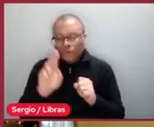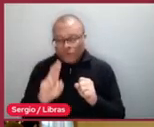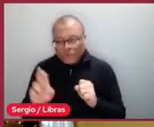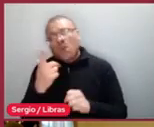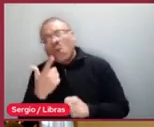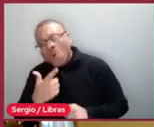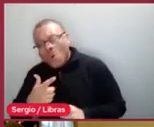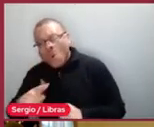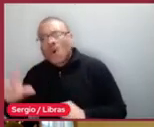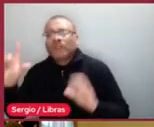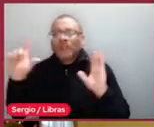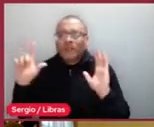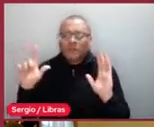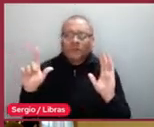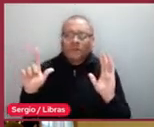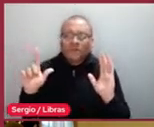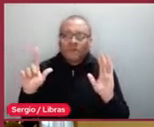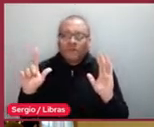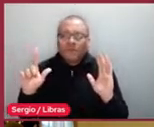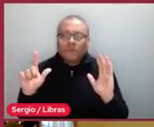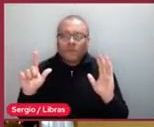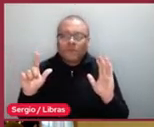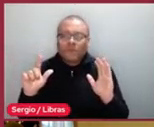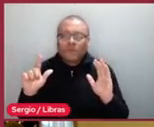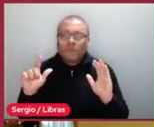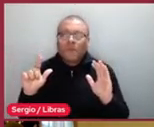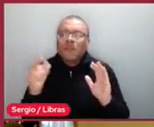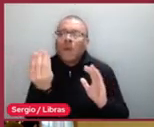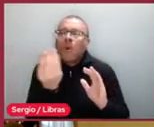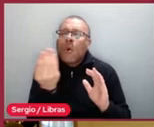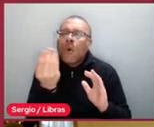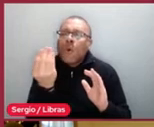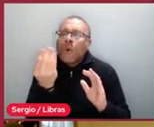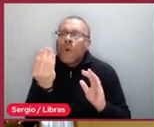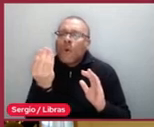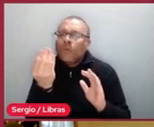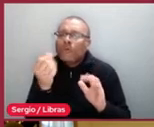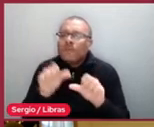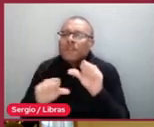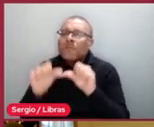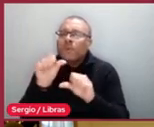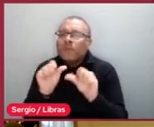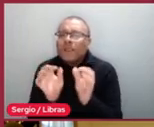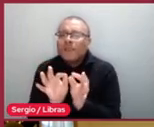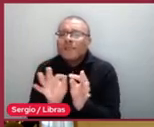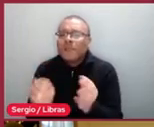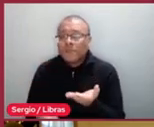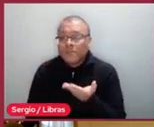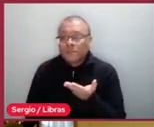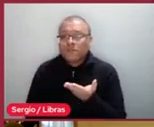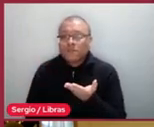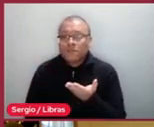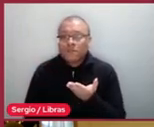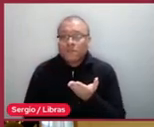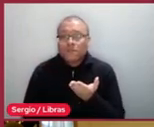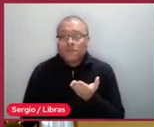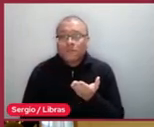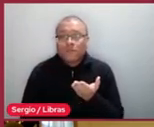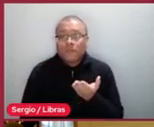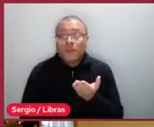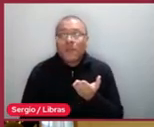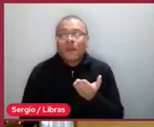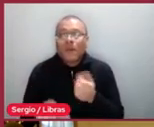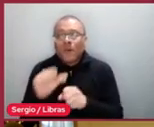stable over versions. And so how do we negate this query? And it's simple. You just change the